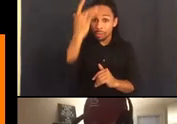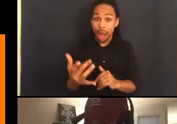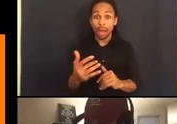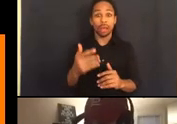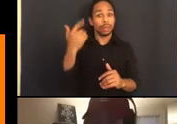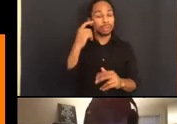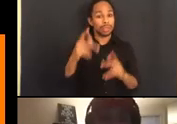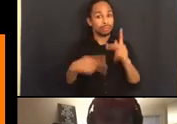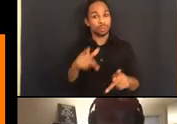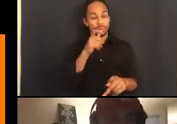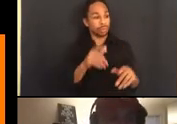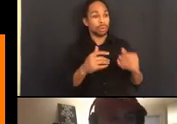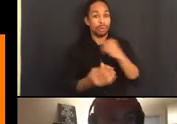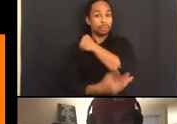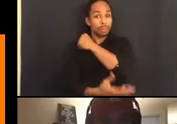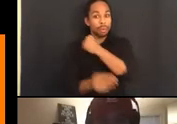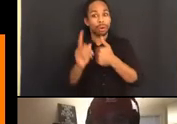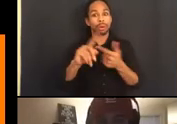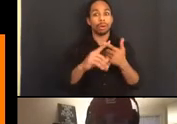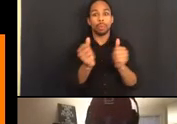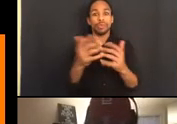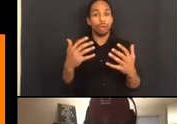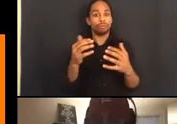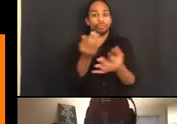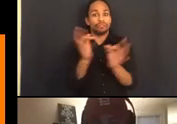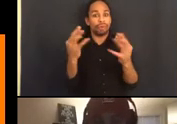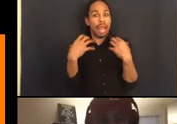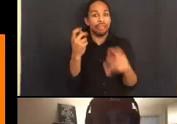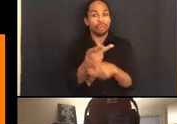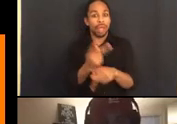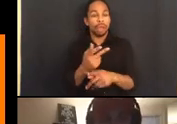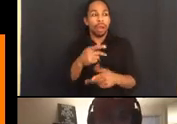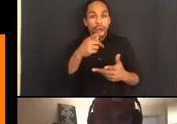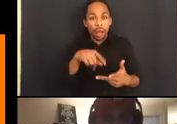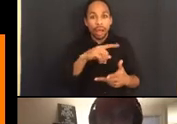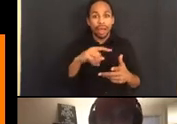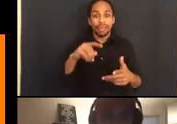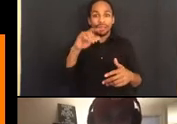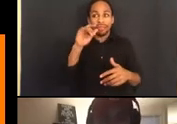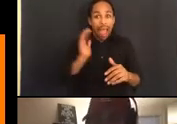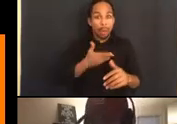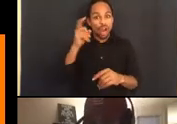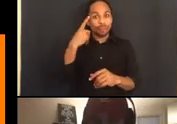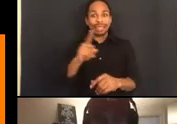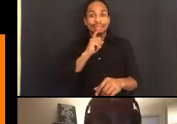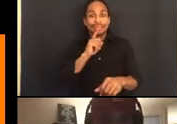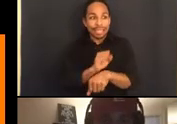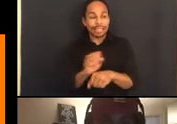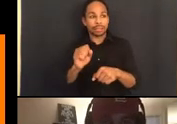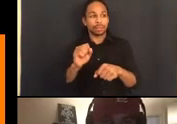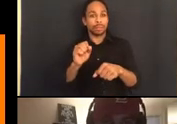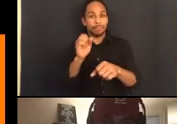income, or to keep people without free healthcare are actually decisions that are killing people in the long run and